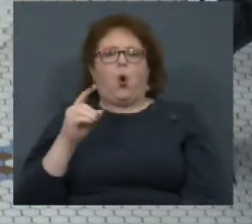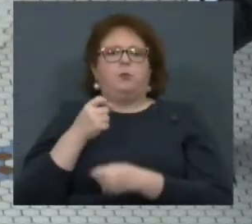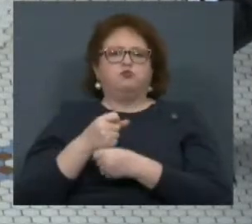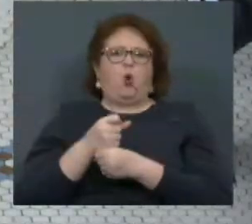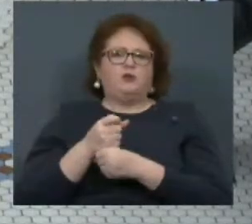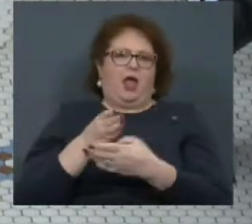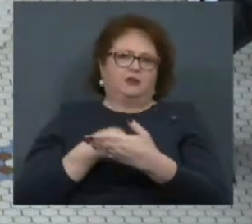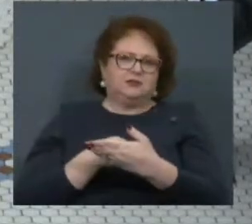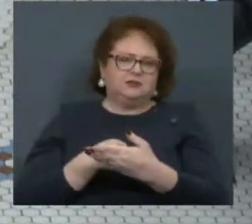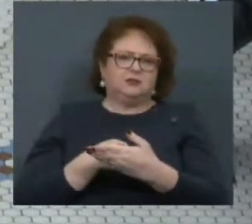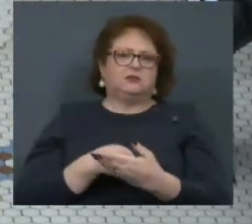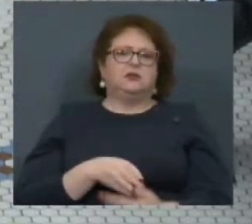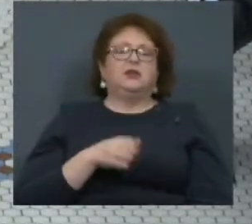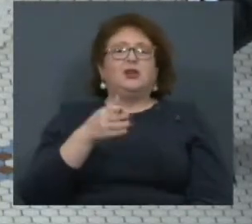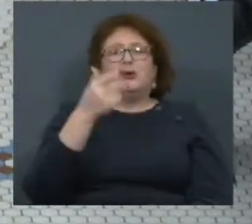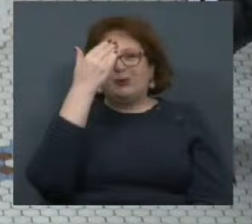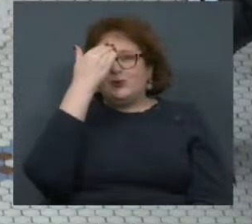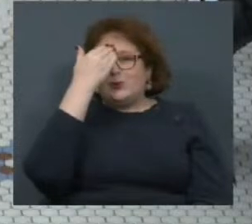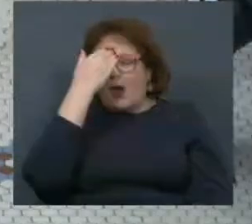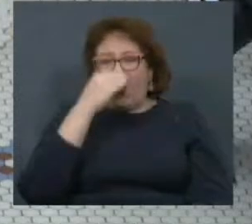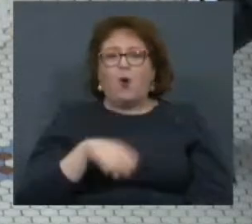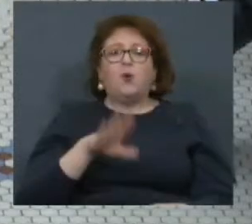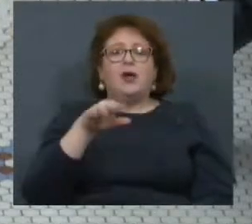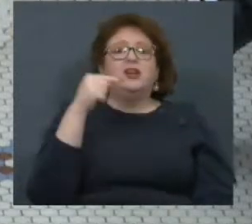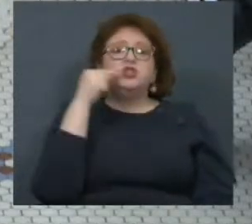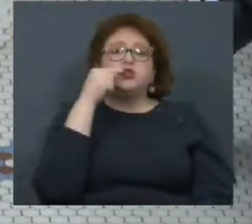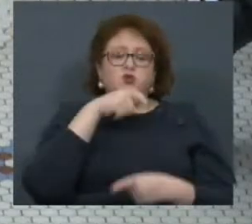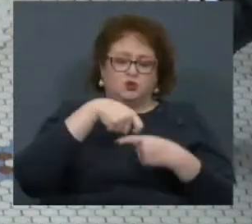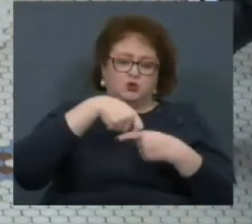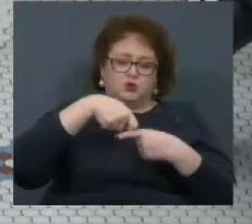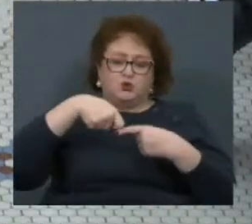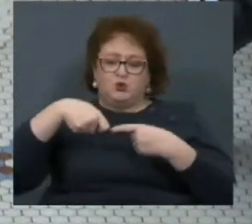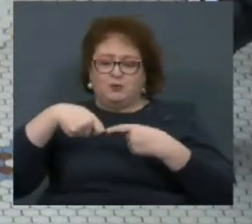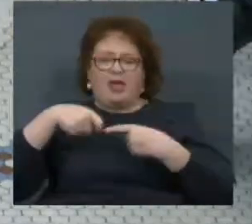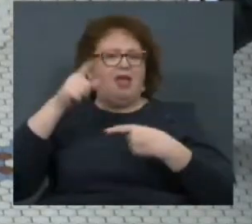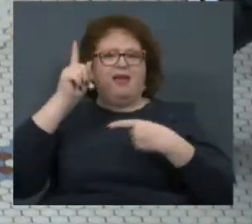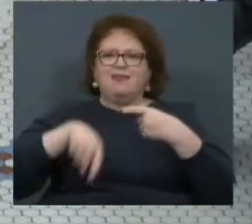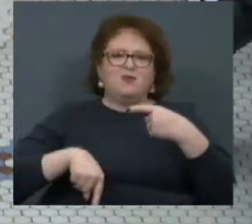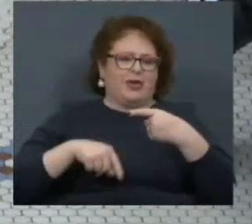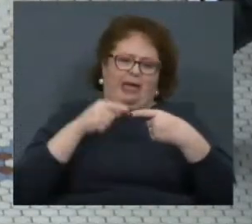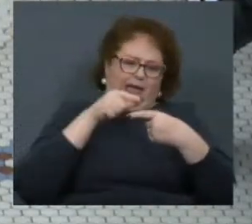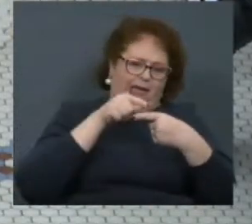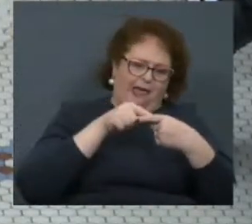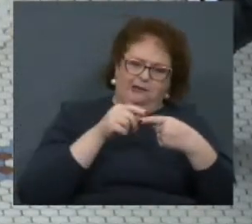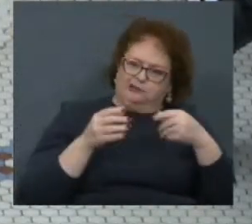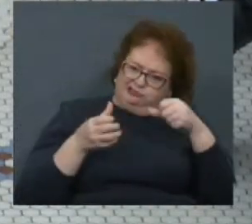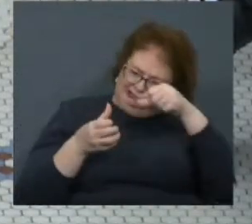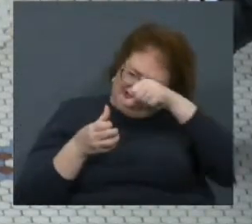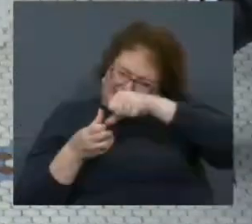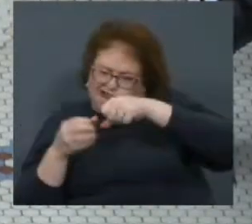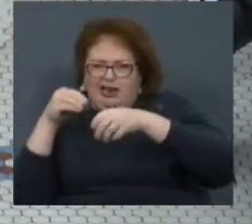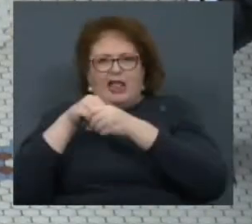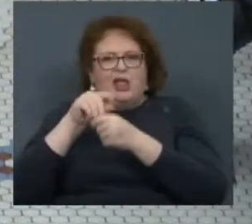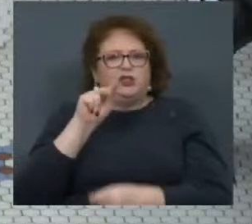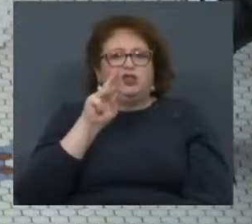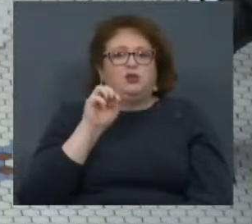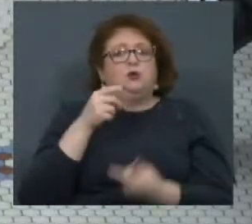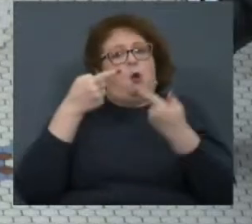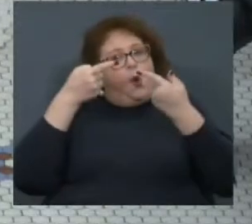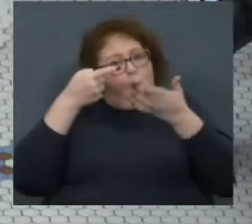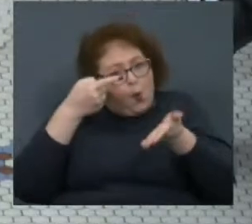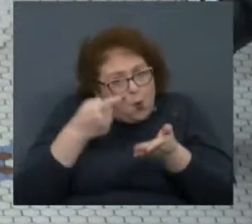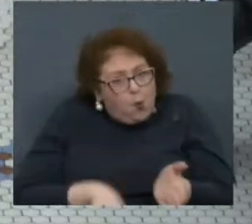toothpaste can't be easily put back in the tube. We need guardrails in place limiting integration with facial recognition